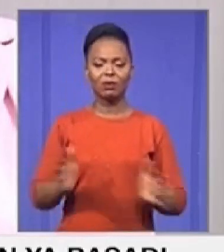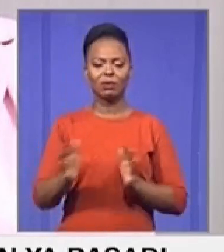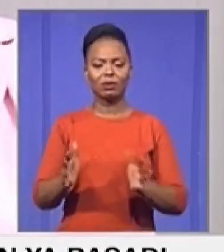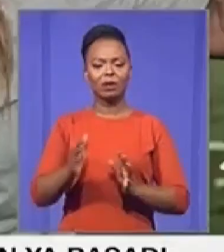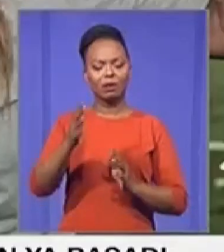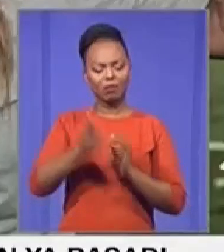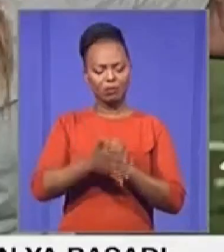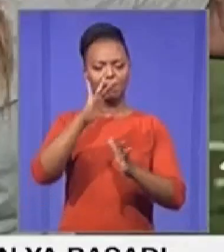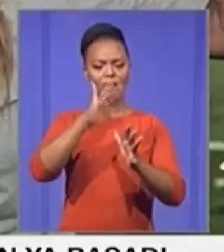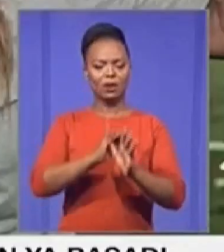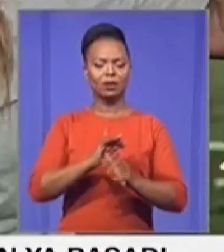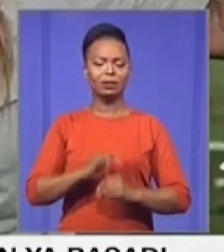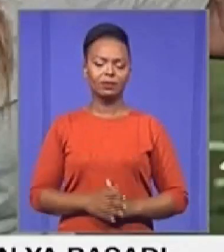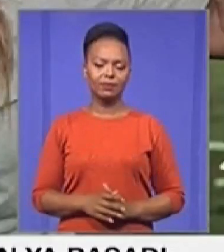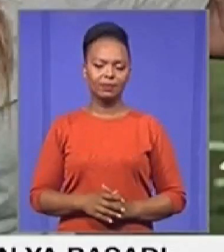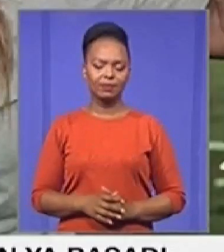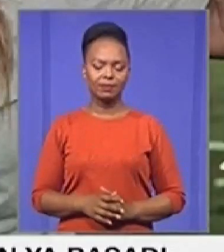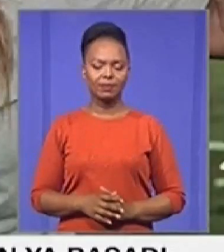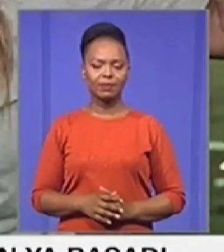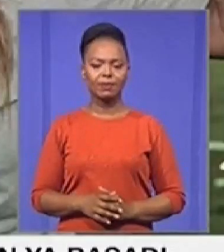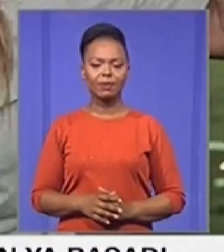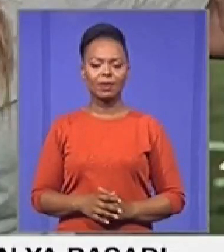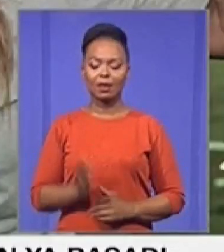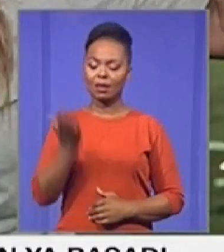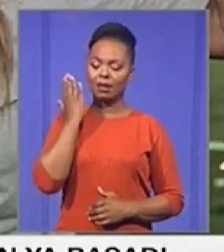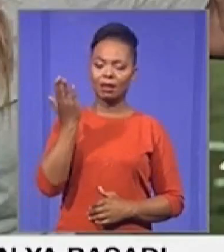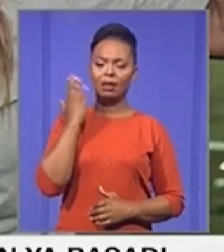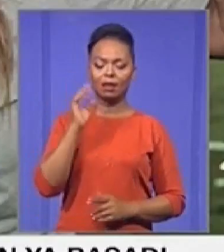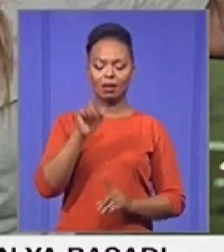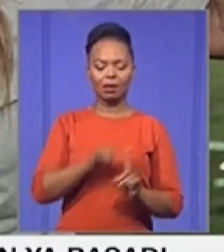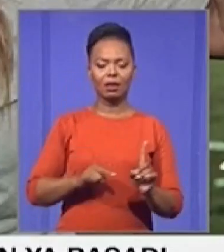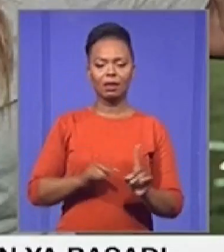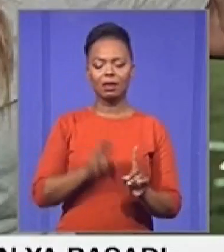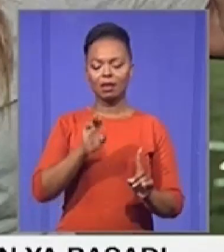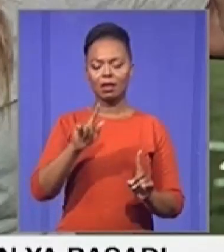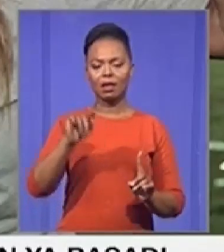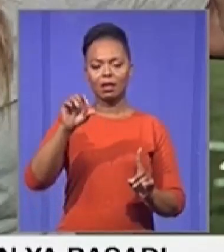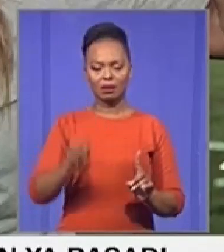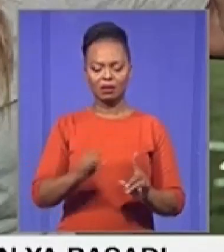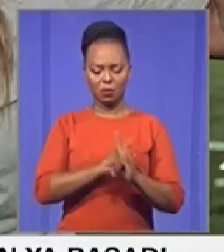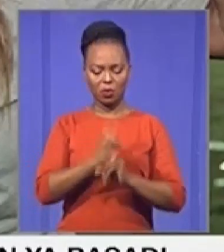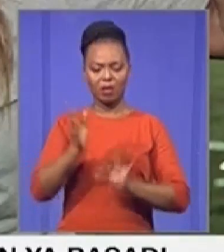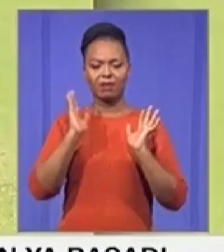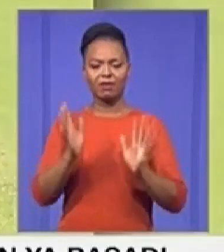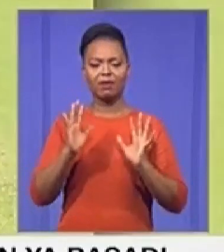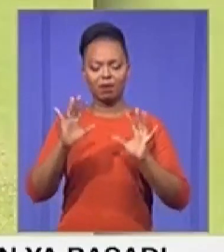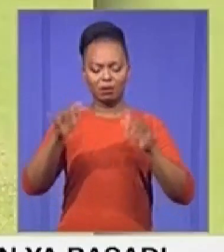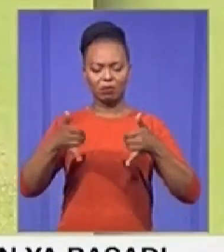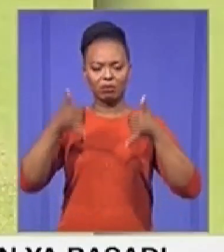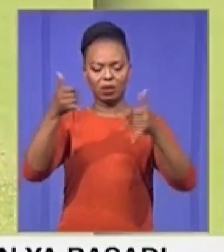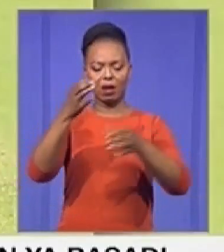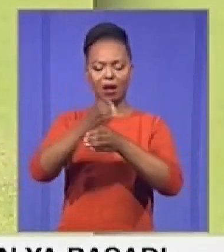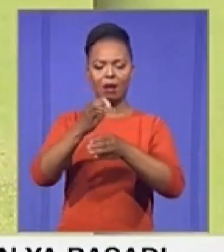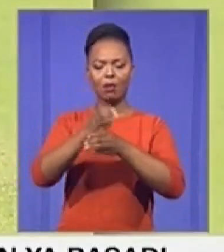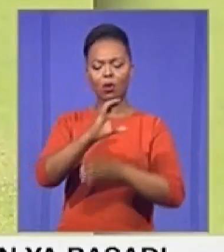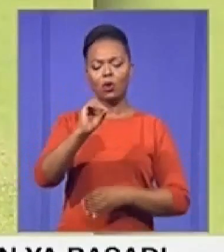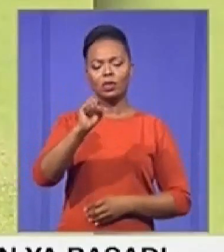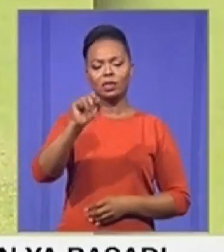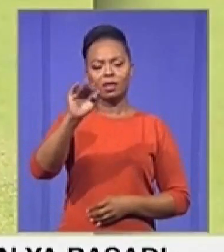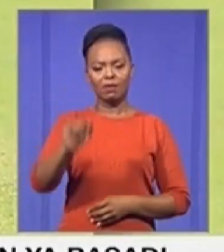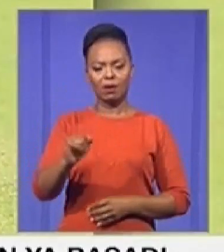another level. Mo nakong ya go feta Ellis o ile a fenya sebjana sa COSAFA le banyana e sa